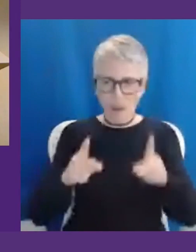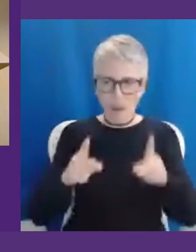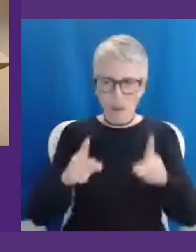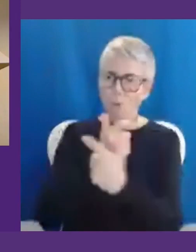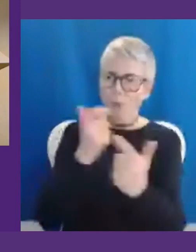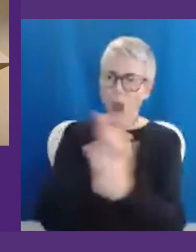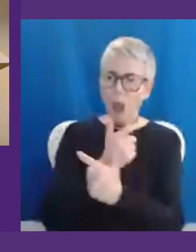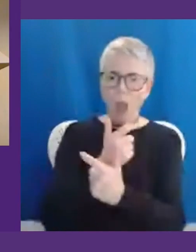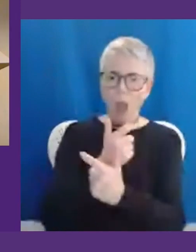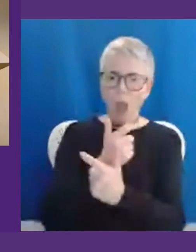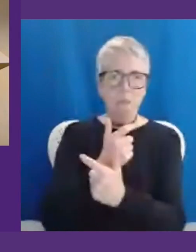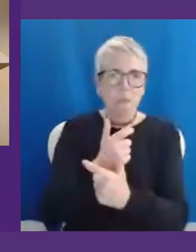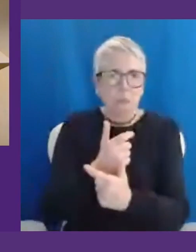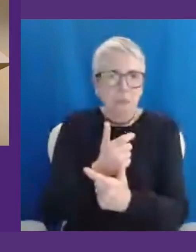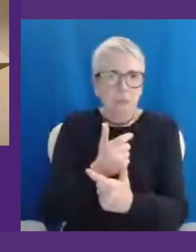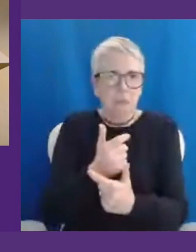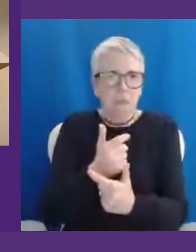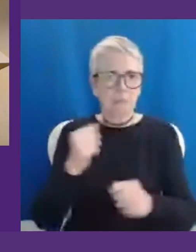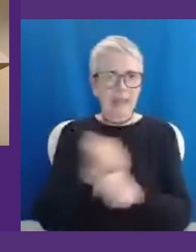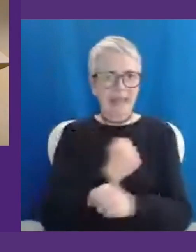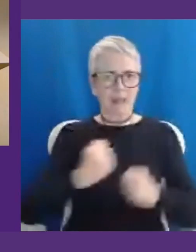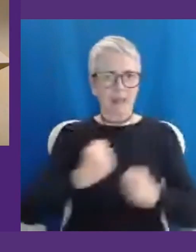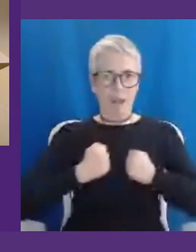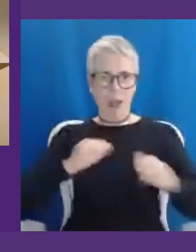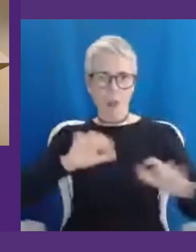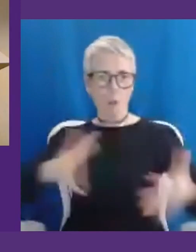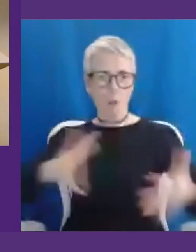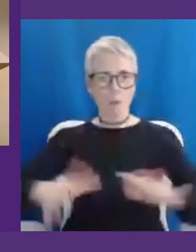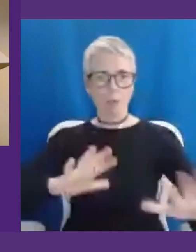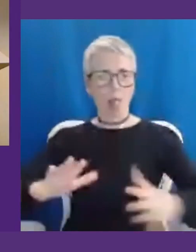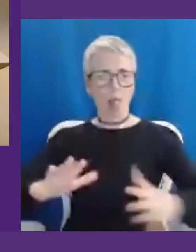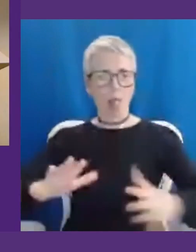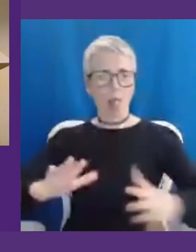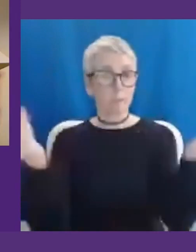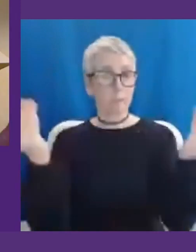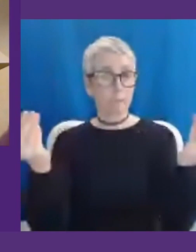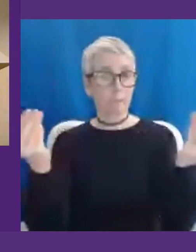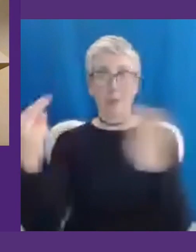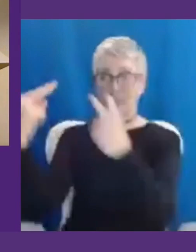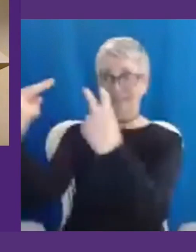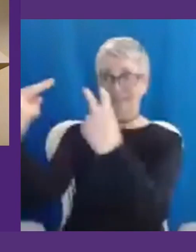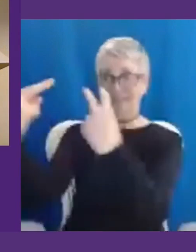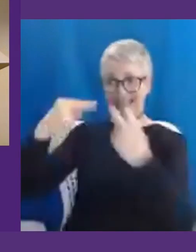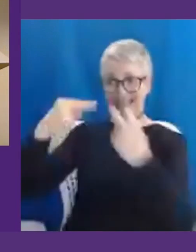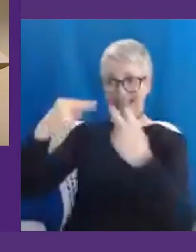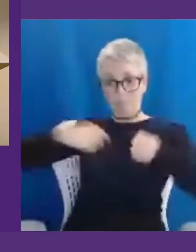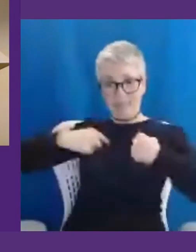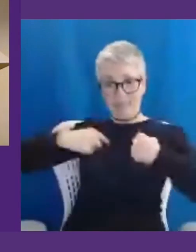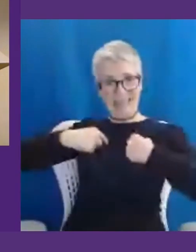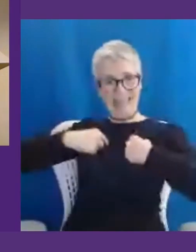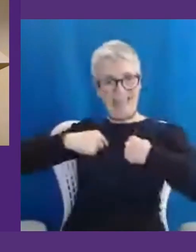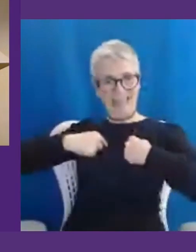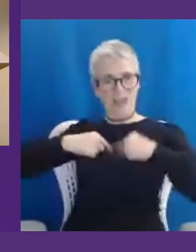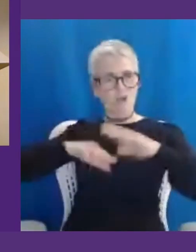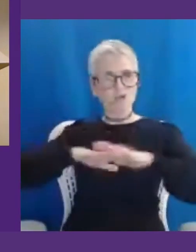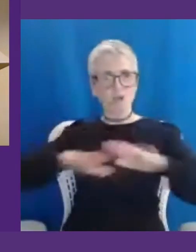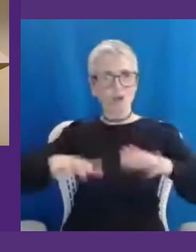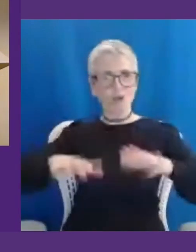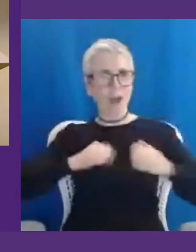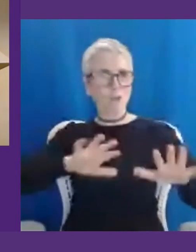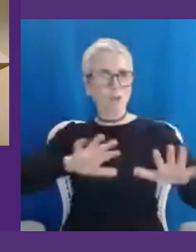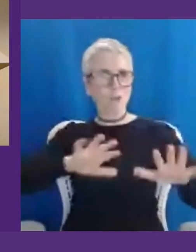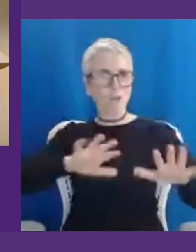people see who I was behind my wobbles. So I really fell in love with